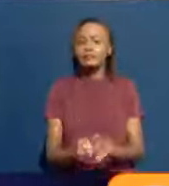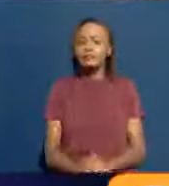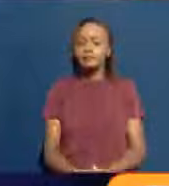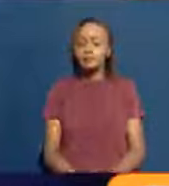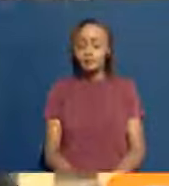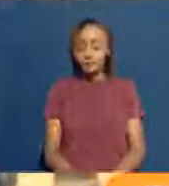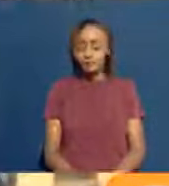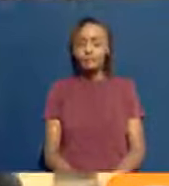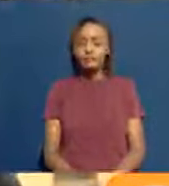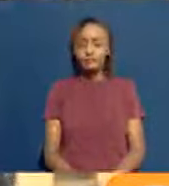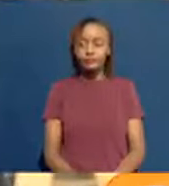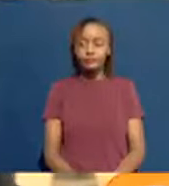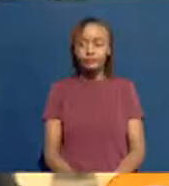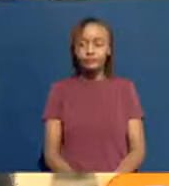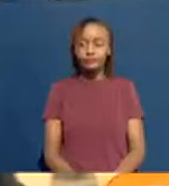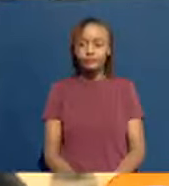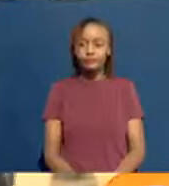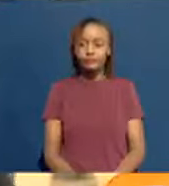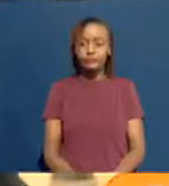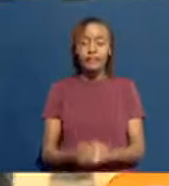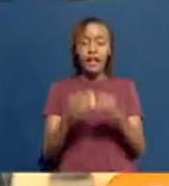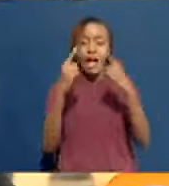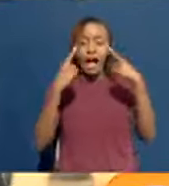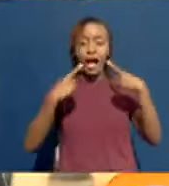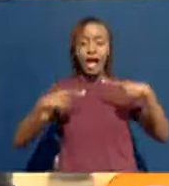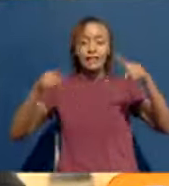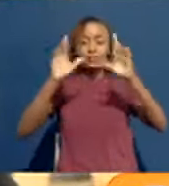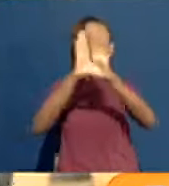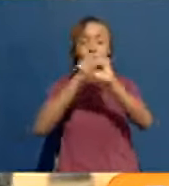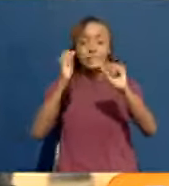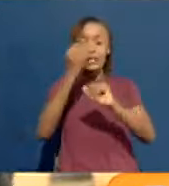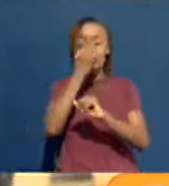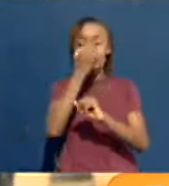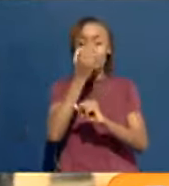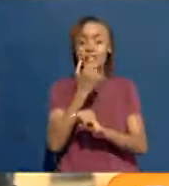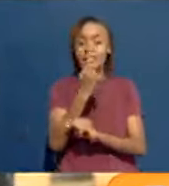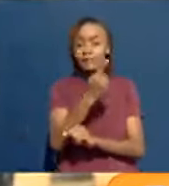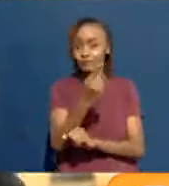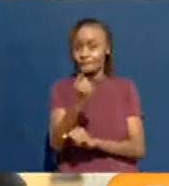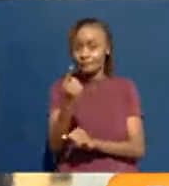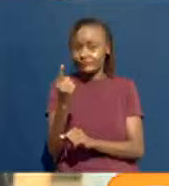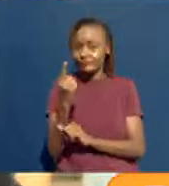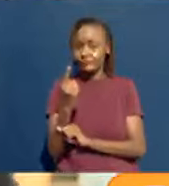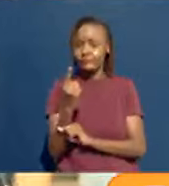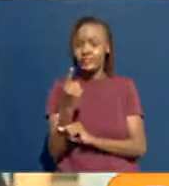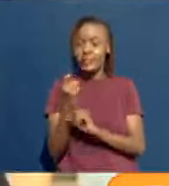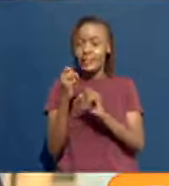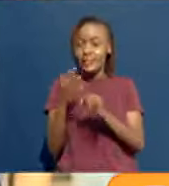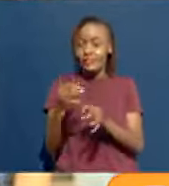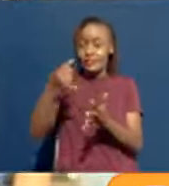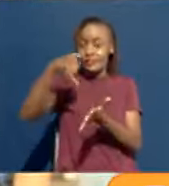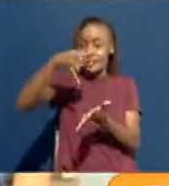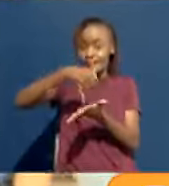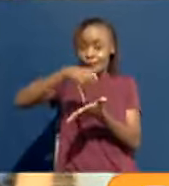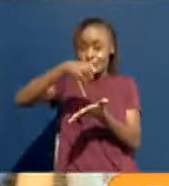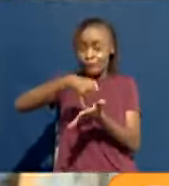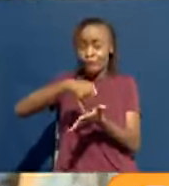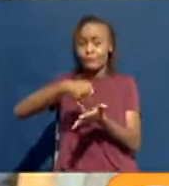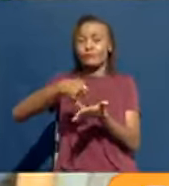The pronouncement by President William Ruto opens the door to players who wish to play in the party's political